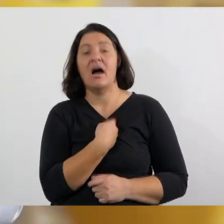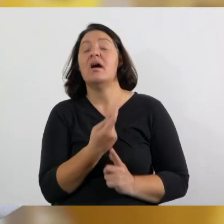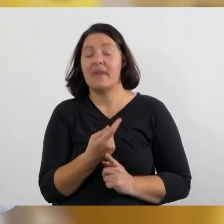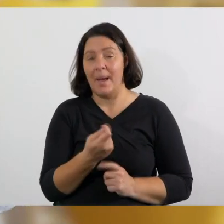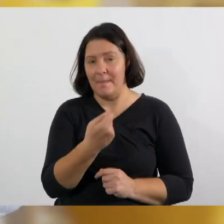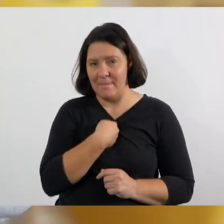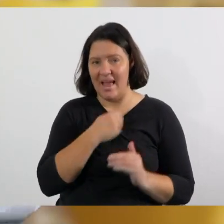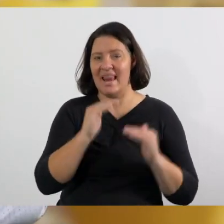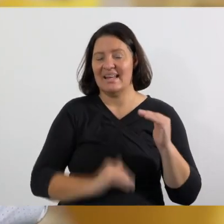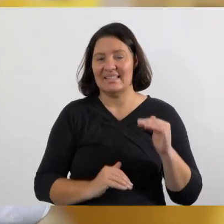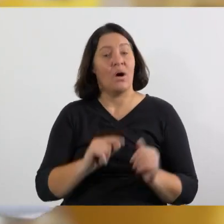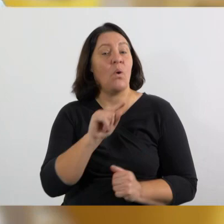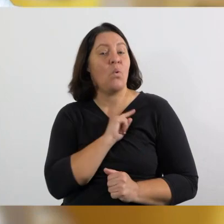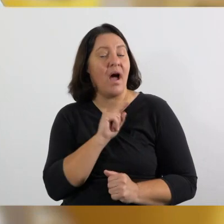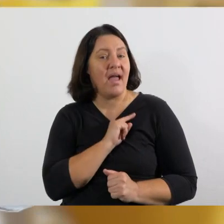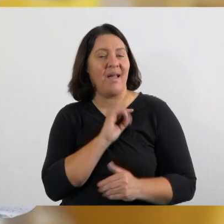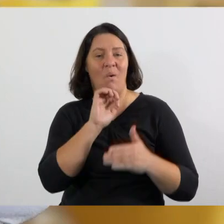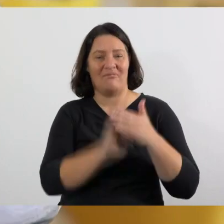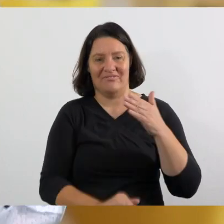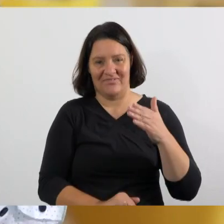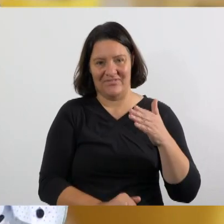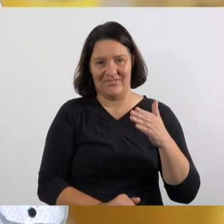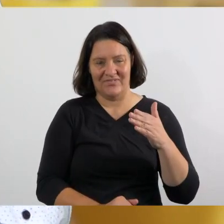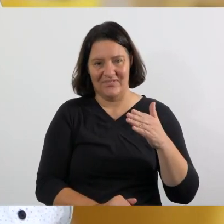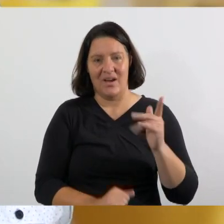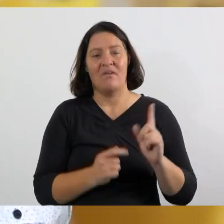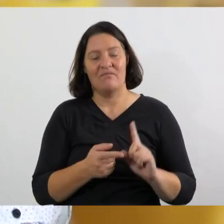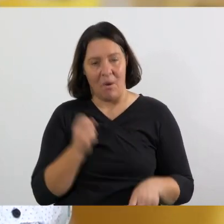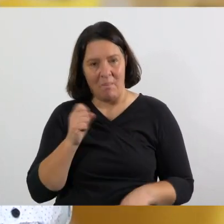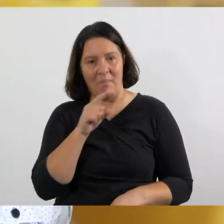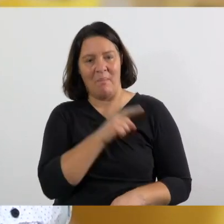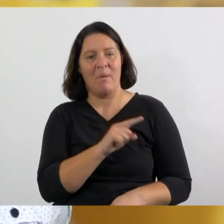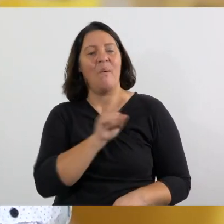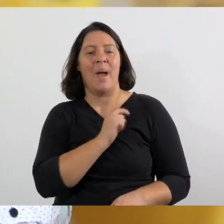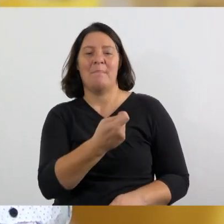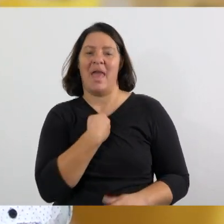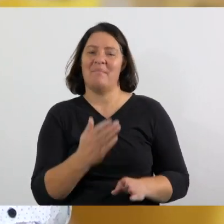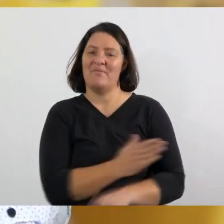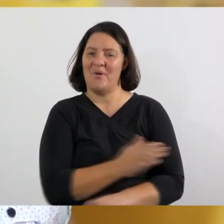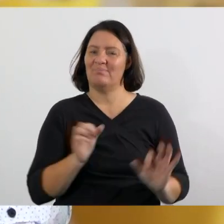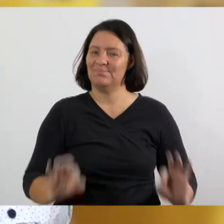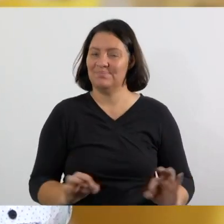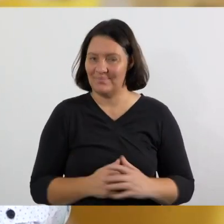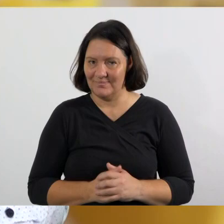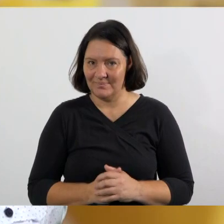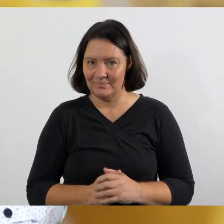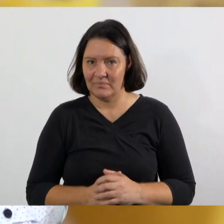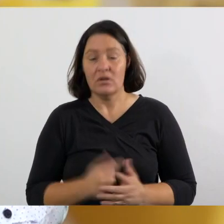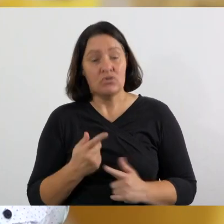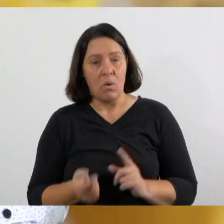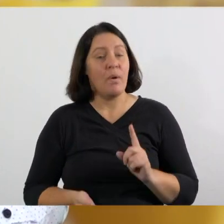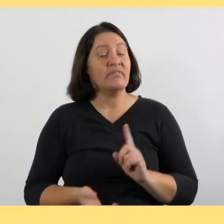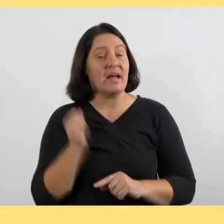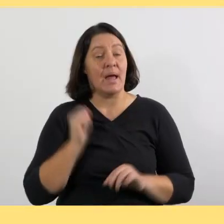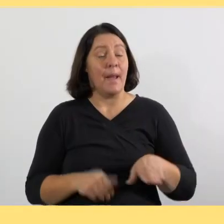pay us less because we have subtracted discount from what they should have paid. So you will